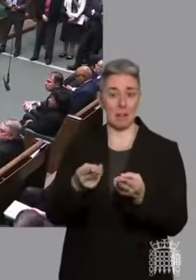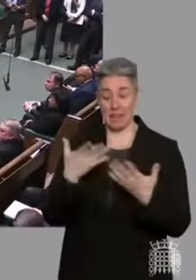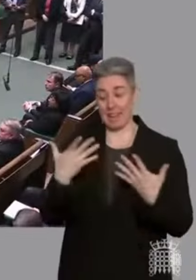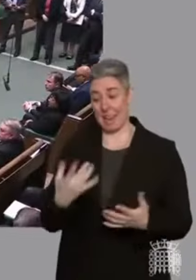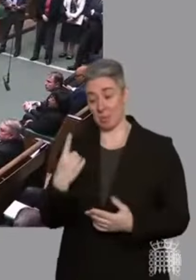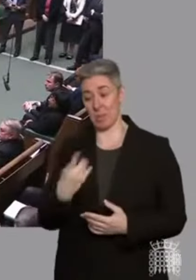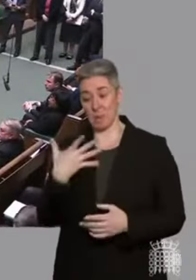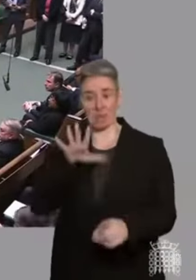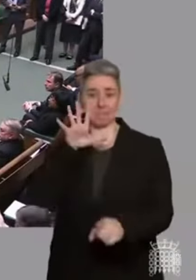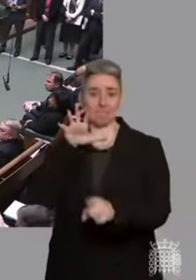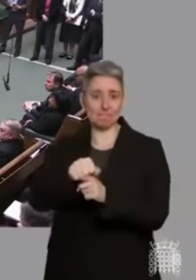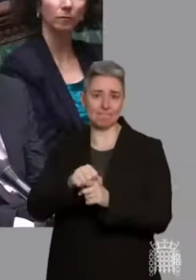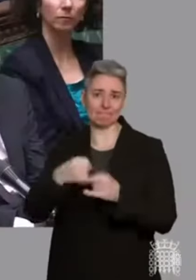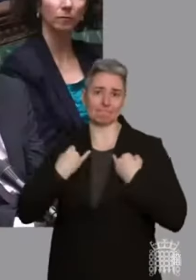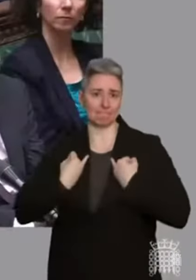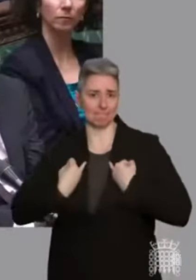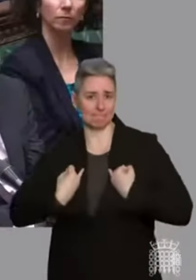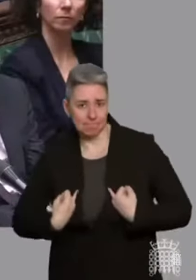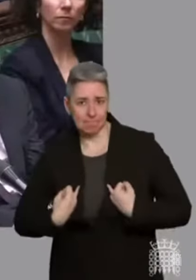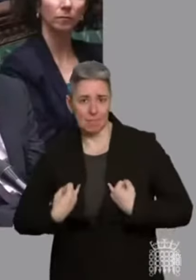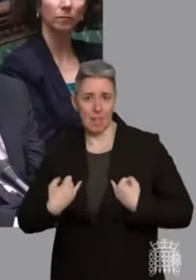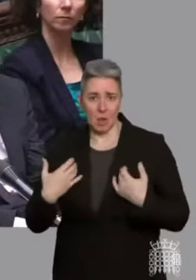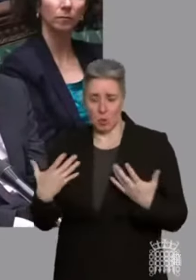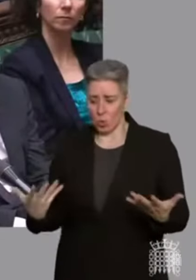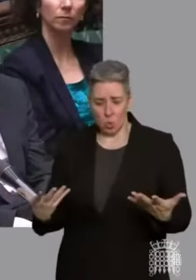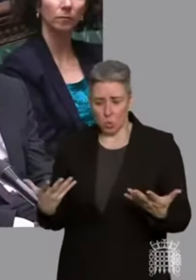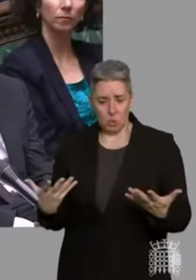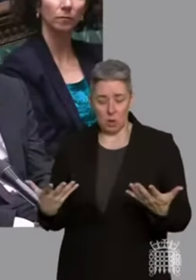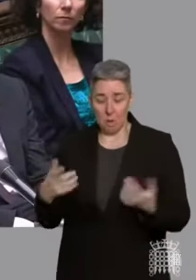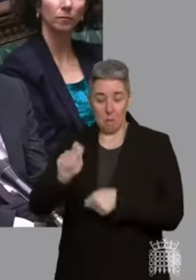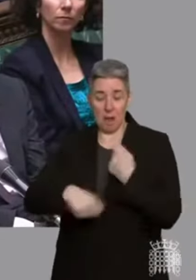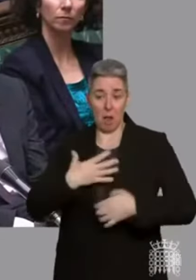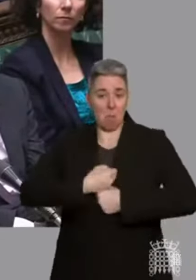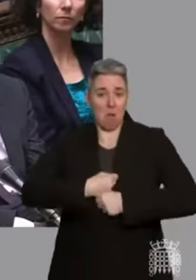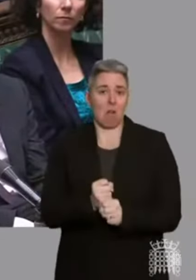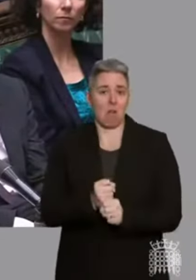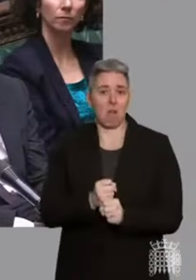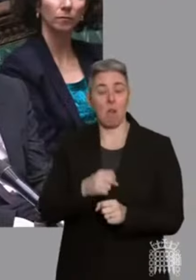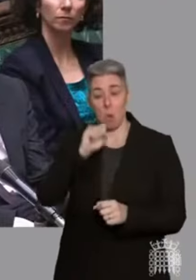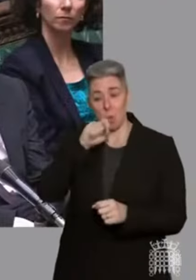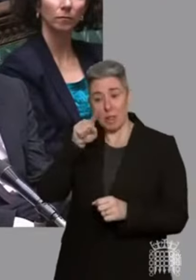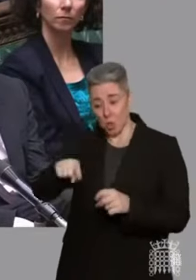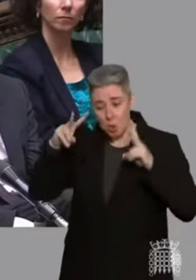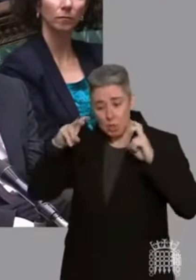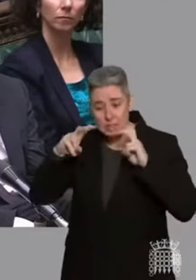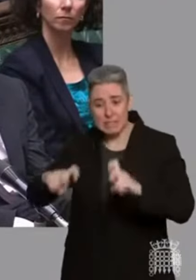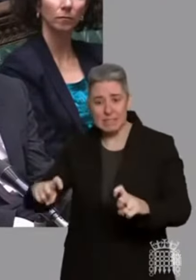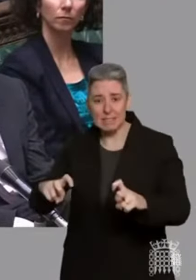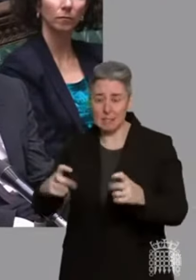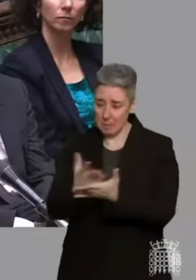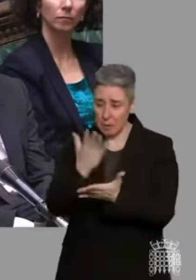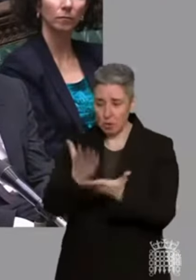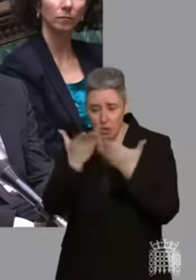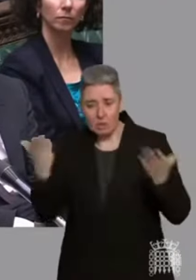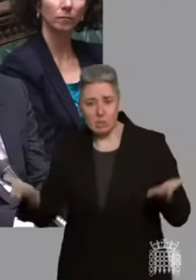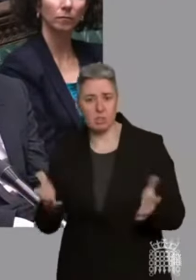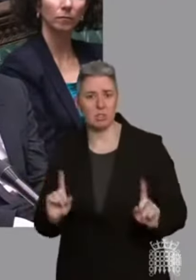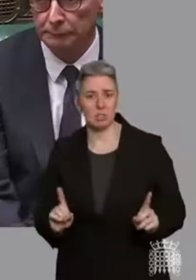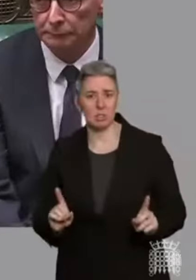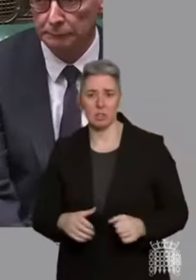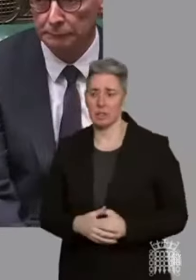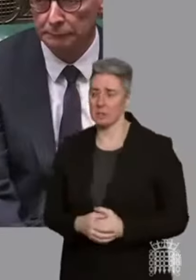obviously set up the independent review into exactly what happened in these cases, which was the right thing to do. We